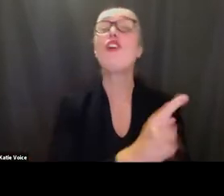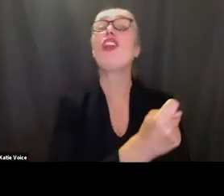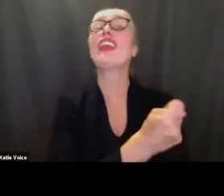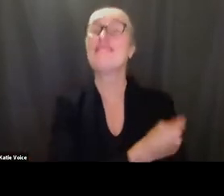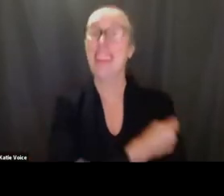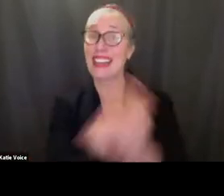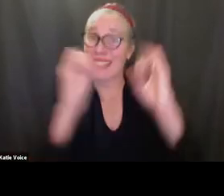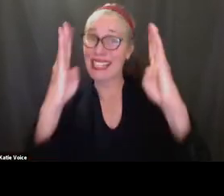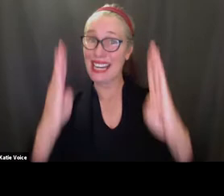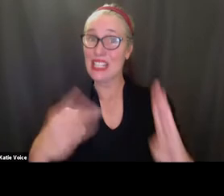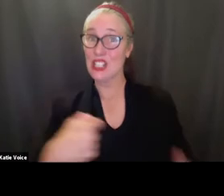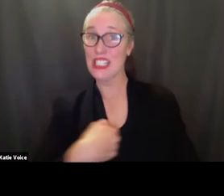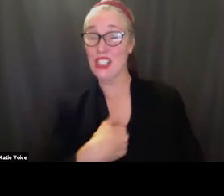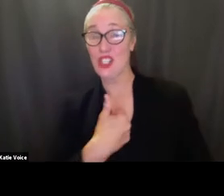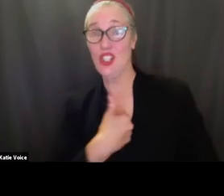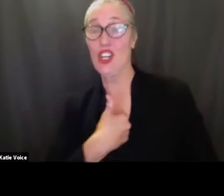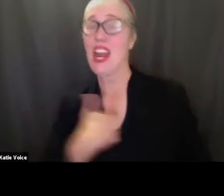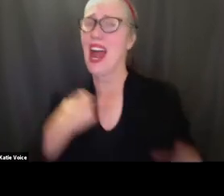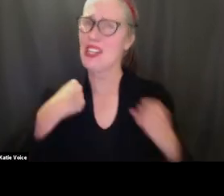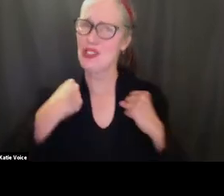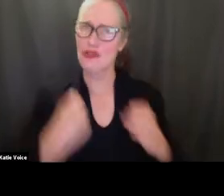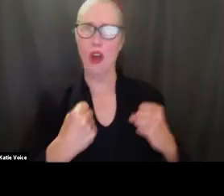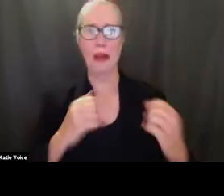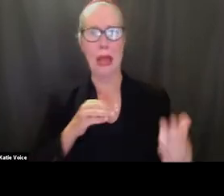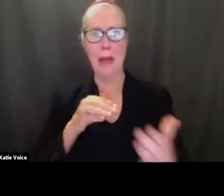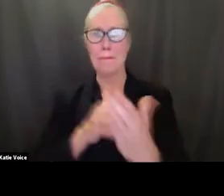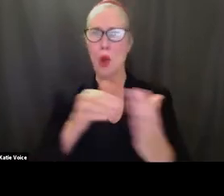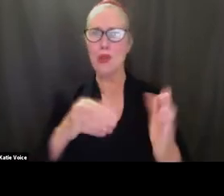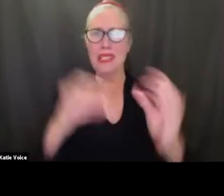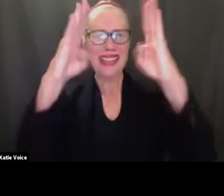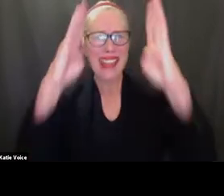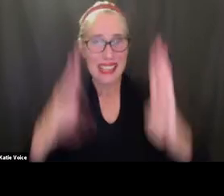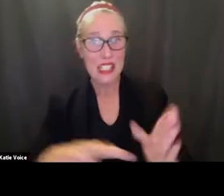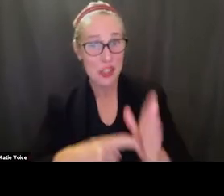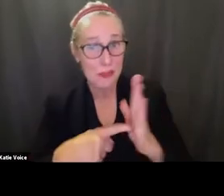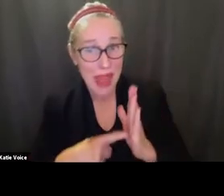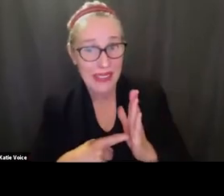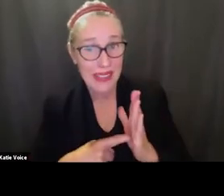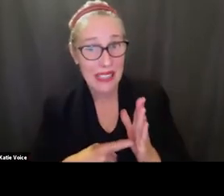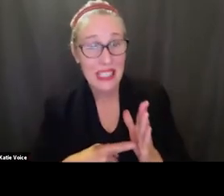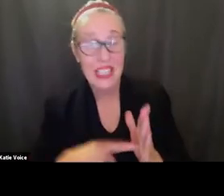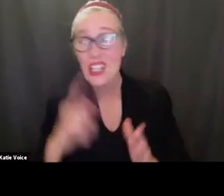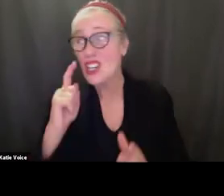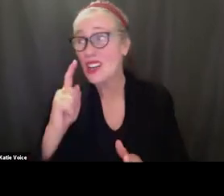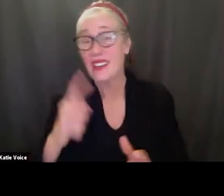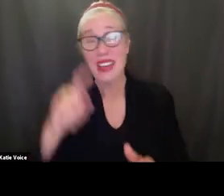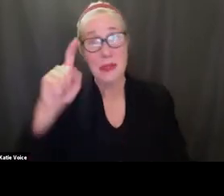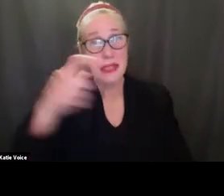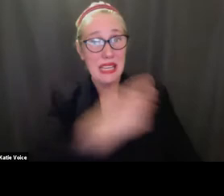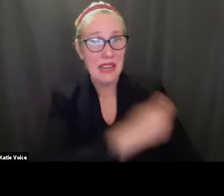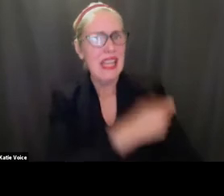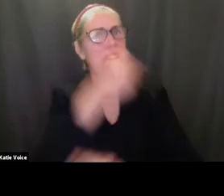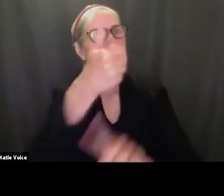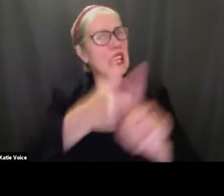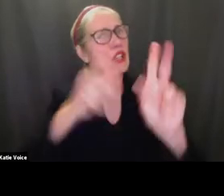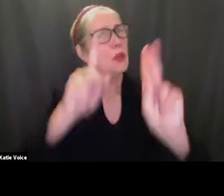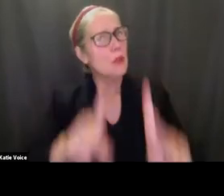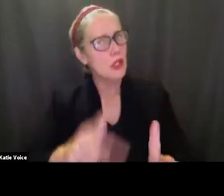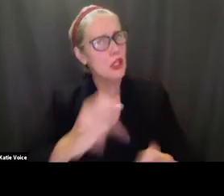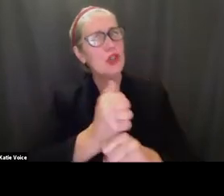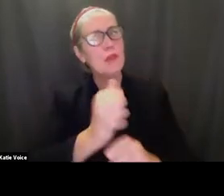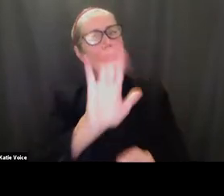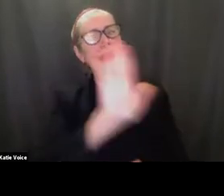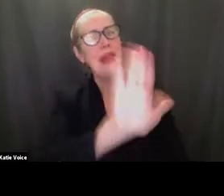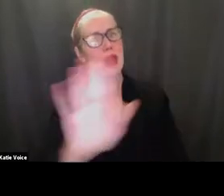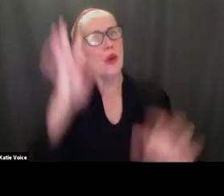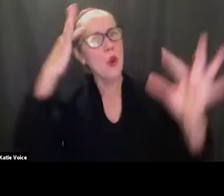teacher and i strongly oppose the teacher mandate to get the vaccine each person should be able to make their own decision